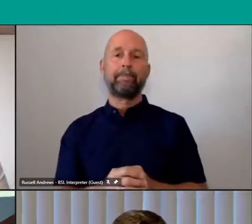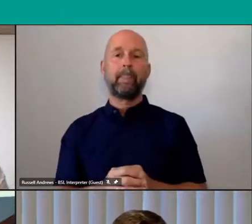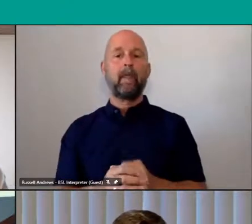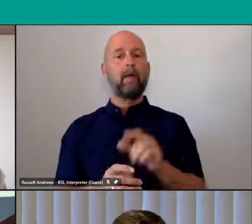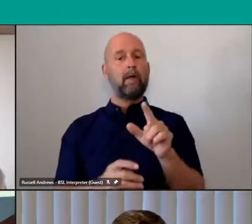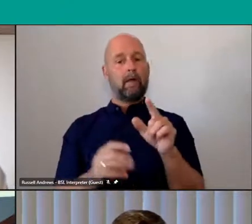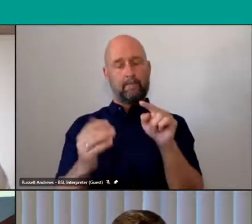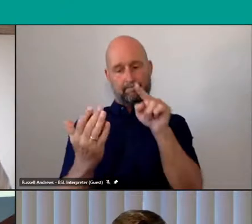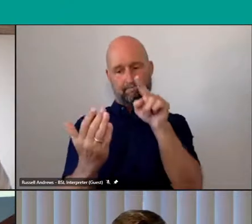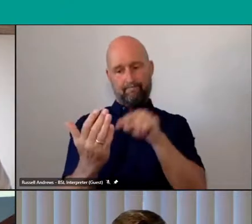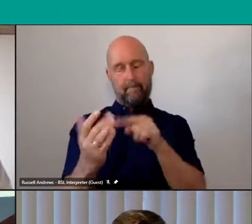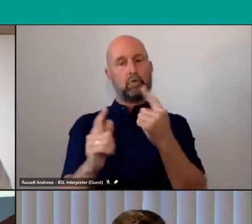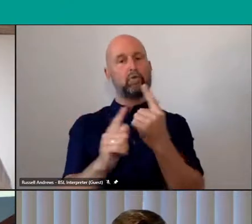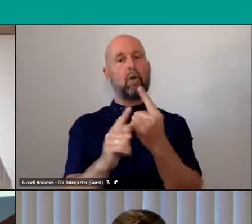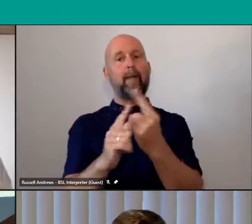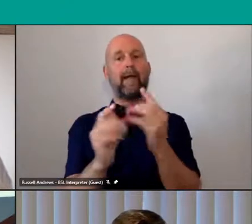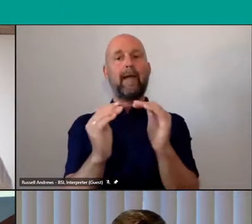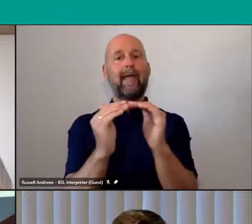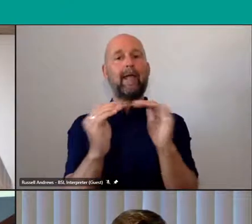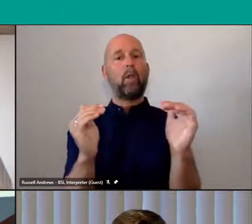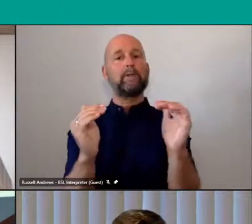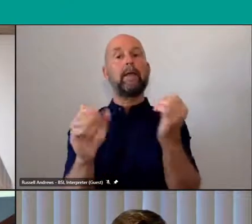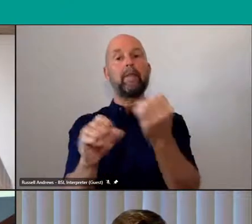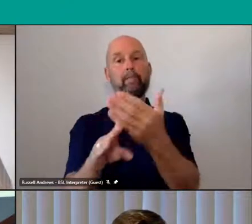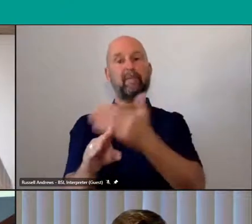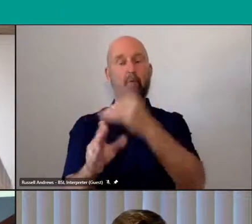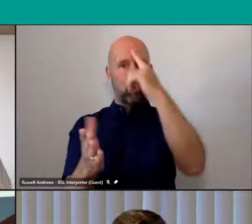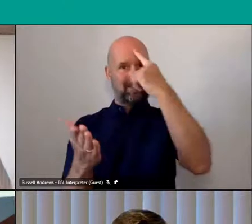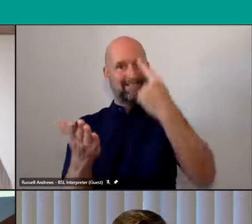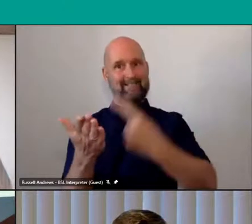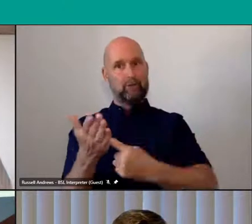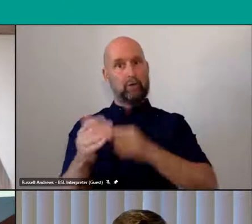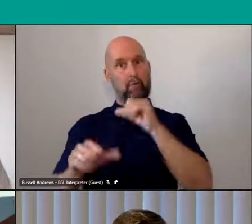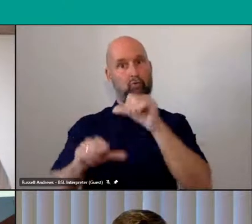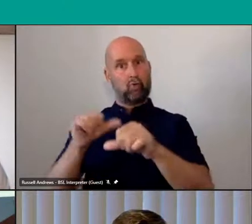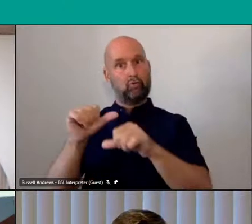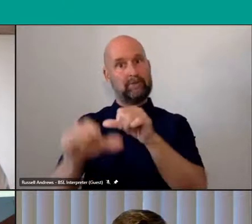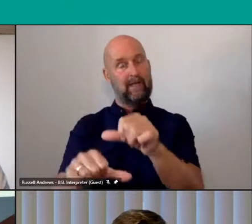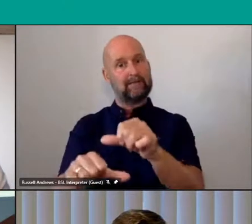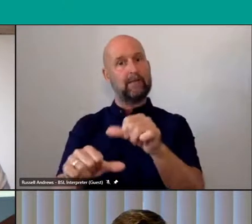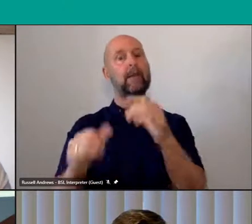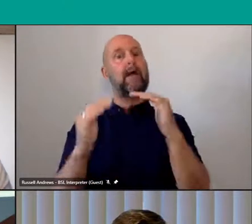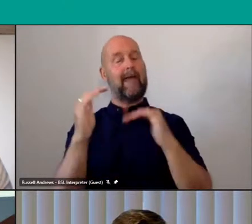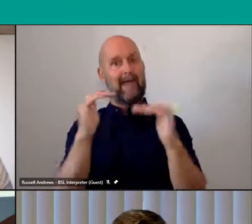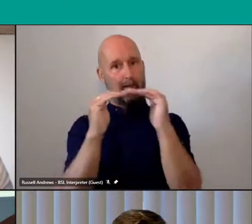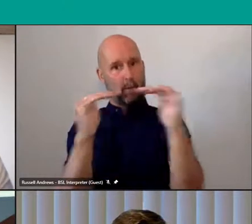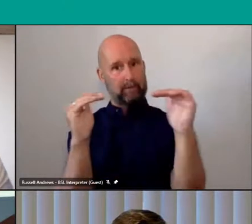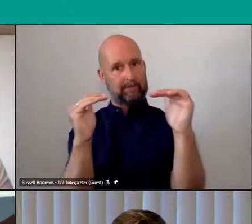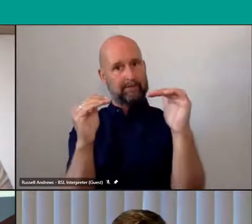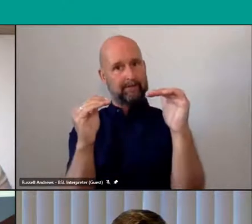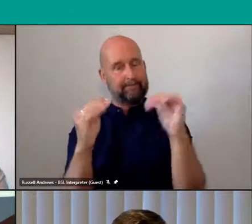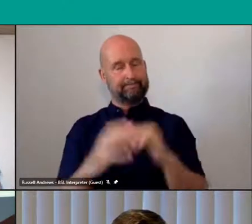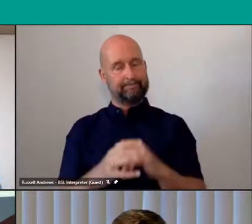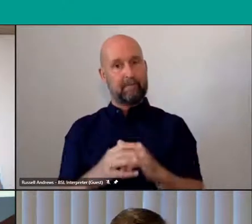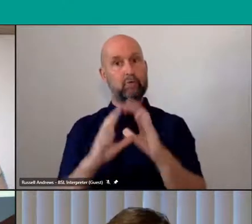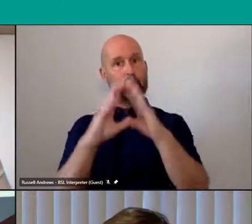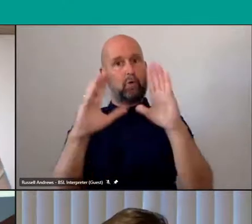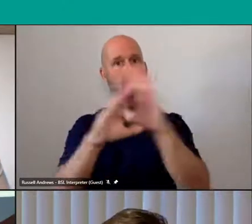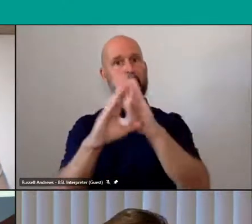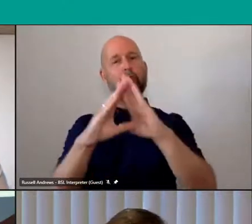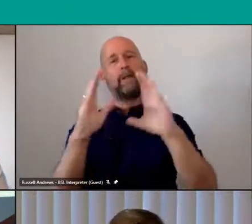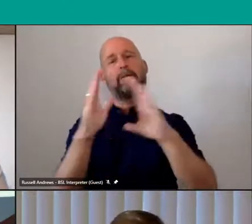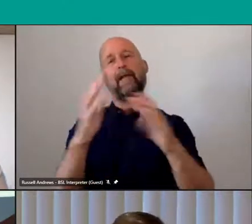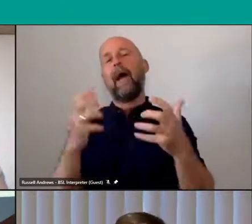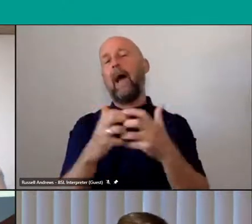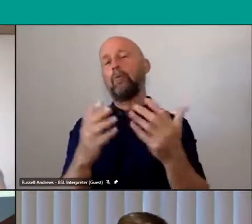equality is built into the decision-making processes across Greater Manchester. And how are we going to ensure